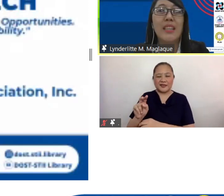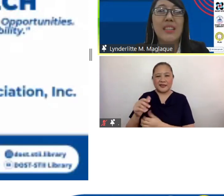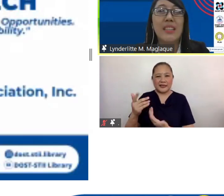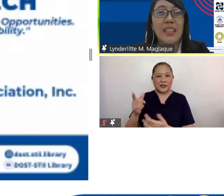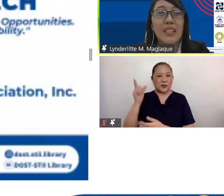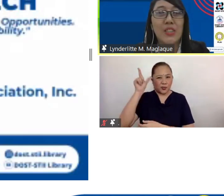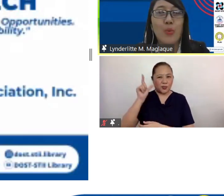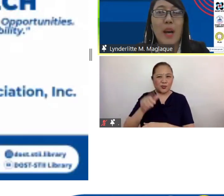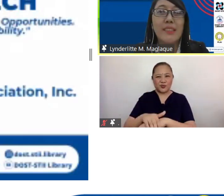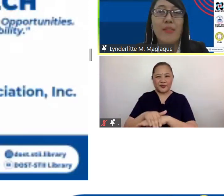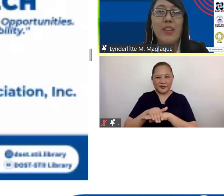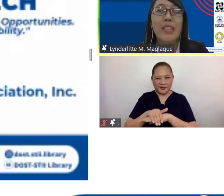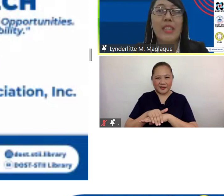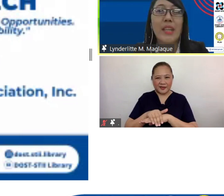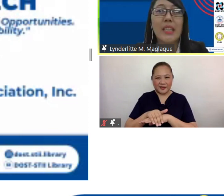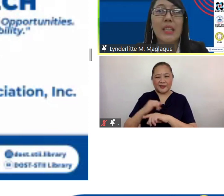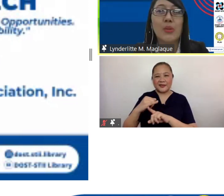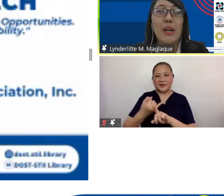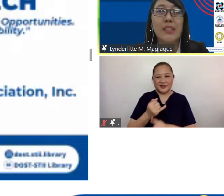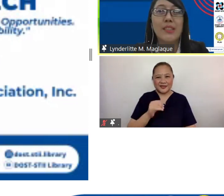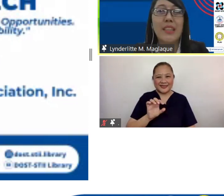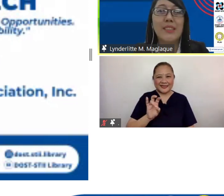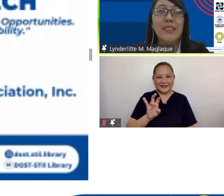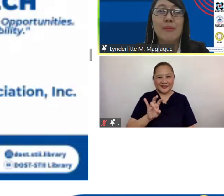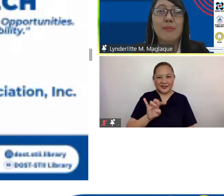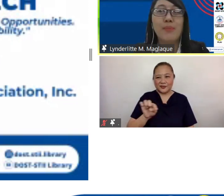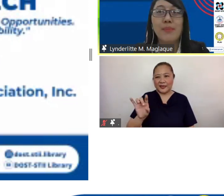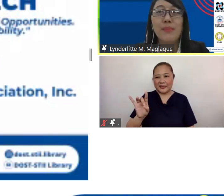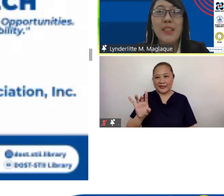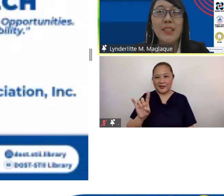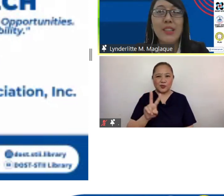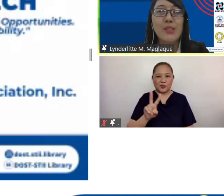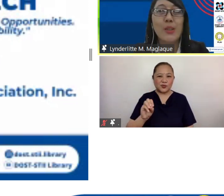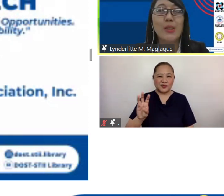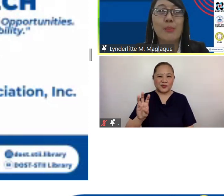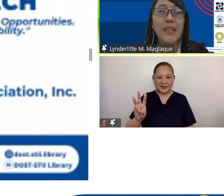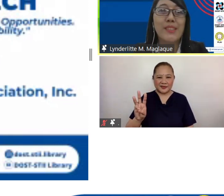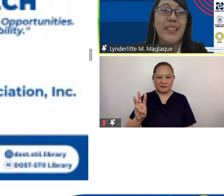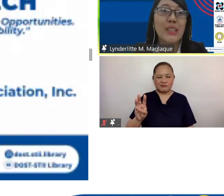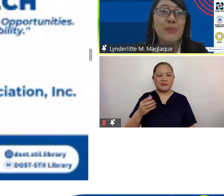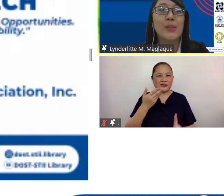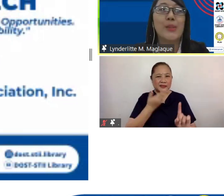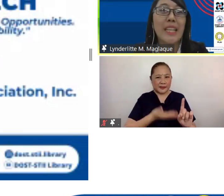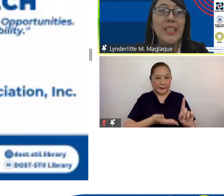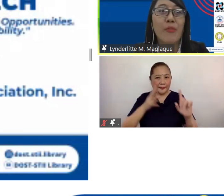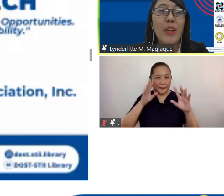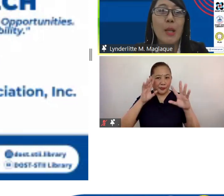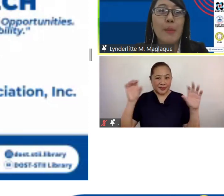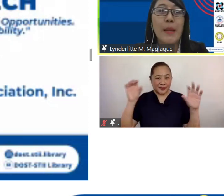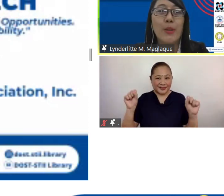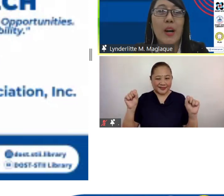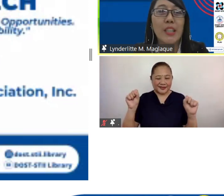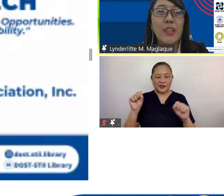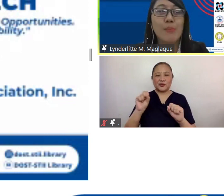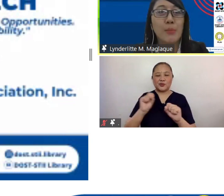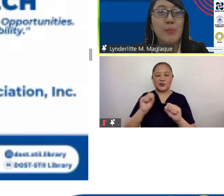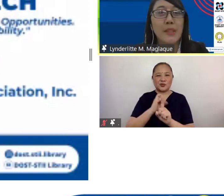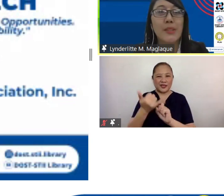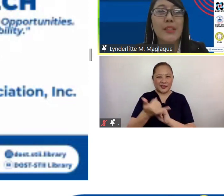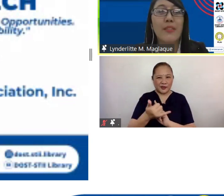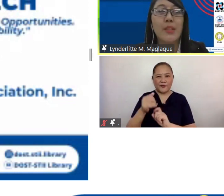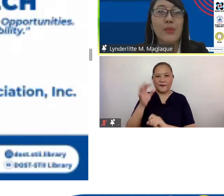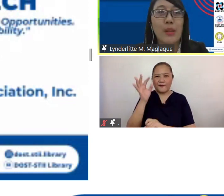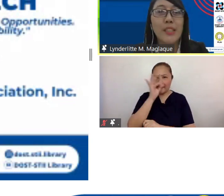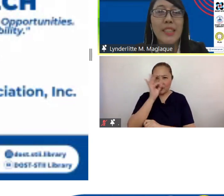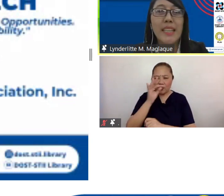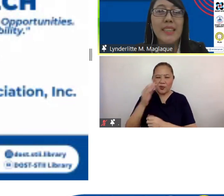UK, in January 17 to 18, 2006. She is also the president of the Society of Filipino Archivists from